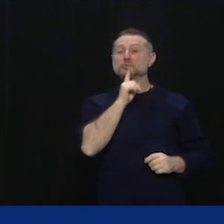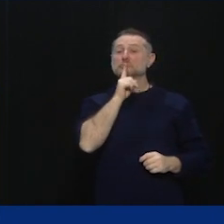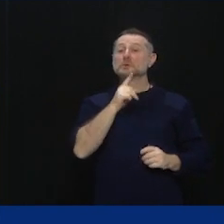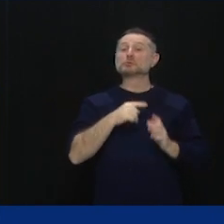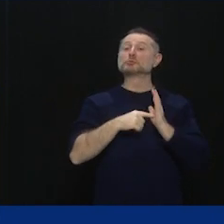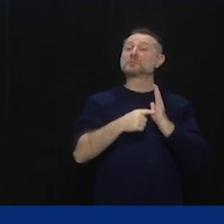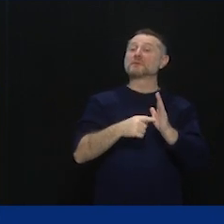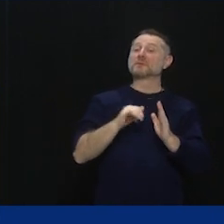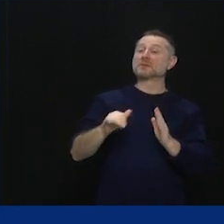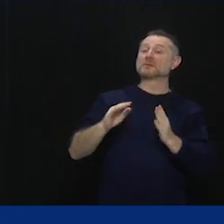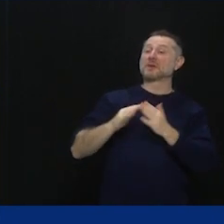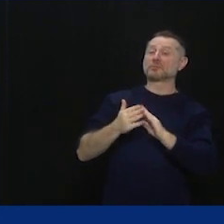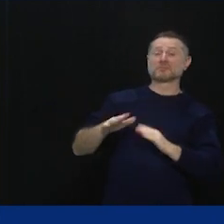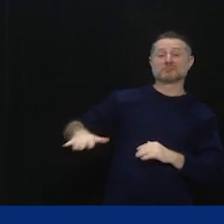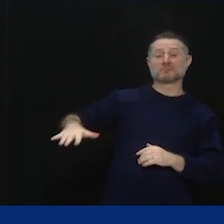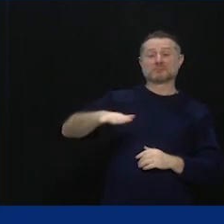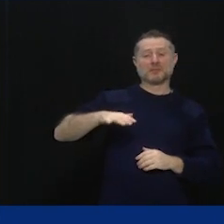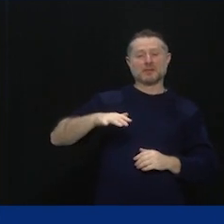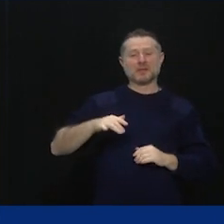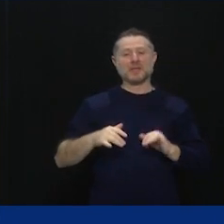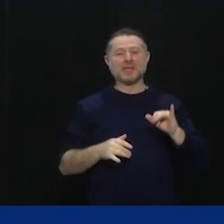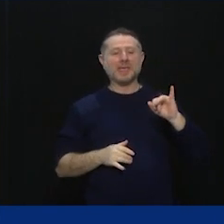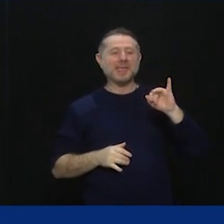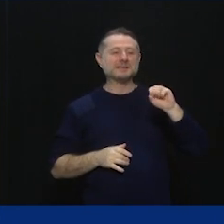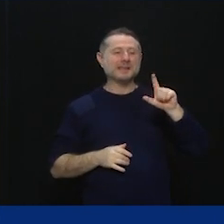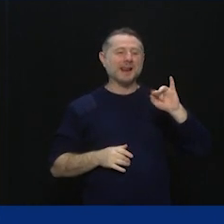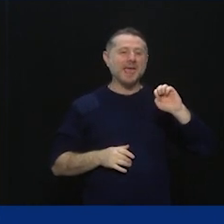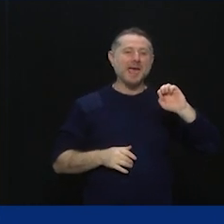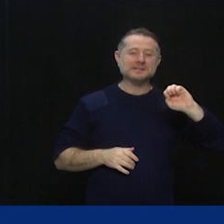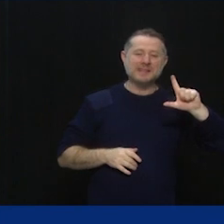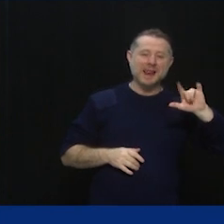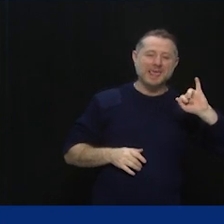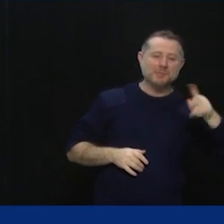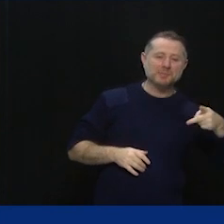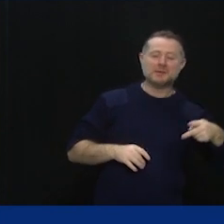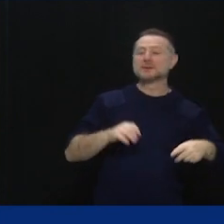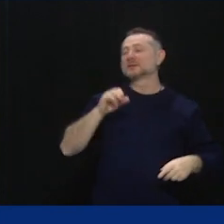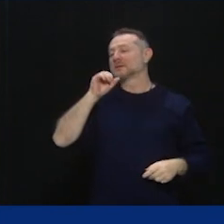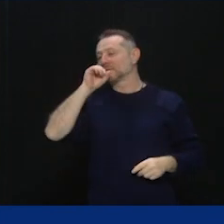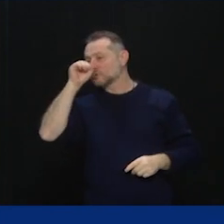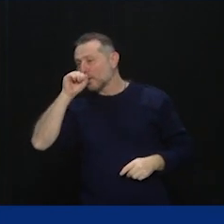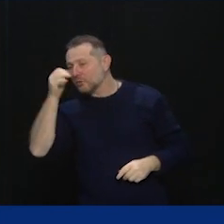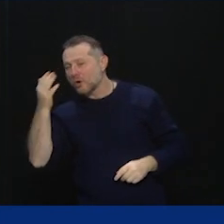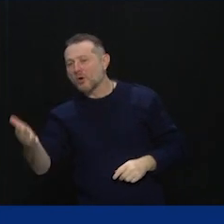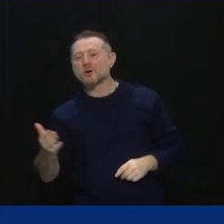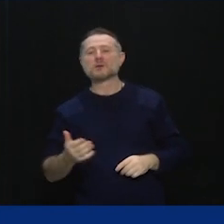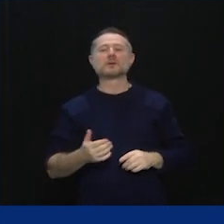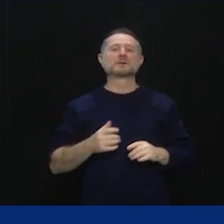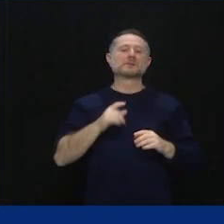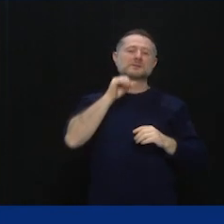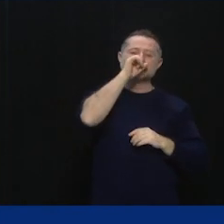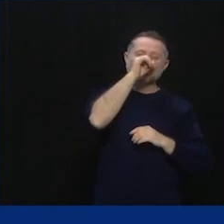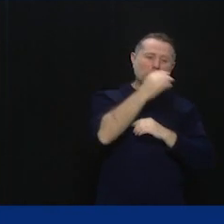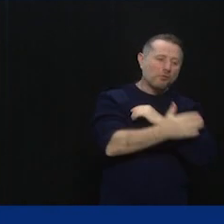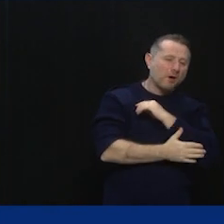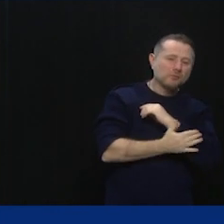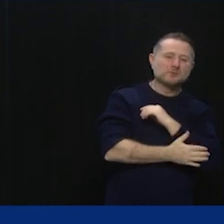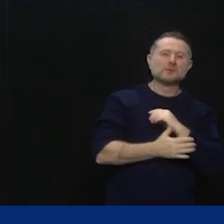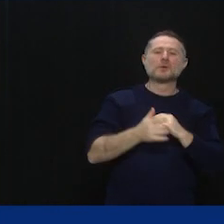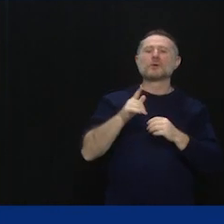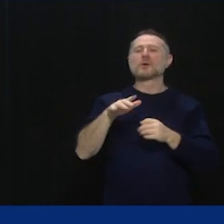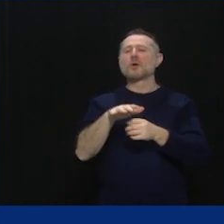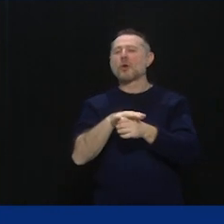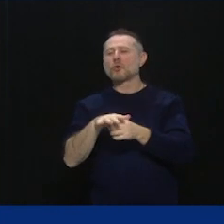Islip, Suffolk County, all the IDAs, town of Brookhaven IDA, Islip IDA, Suffolk County IDA, the local civics, local